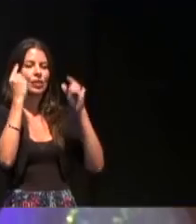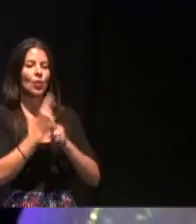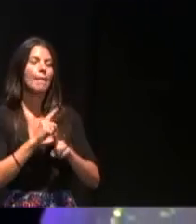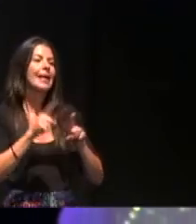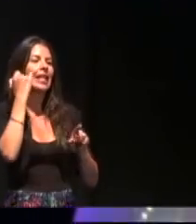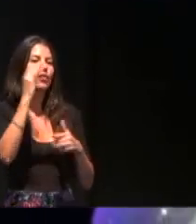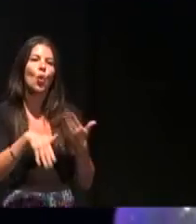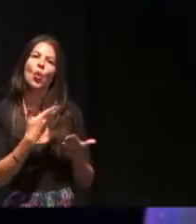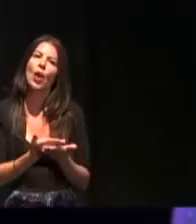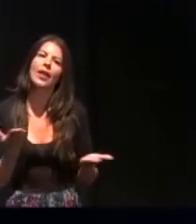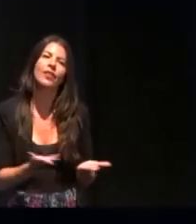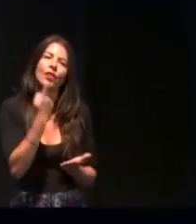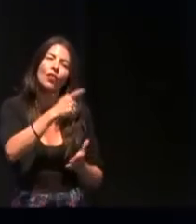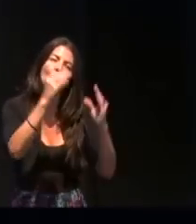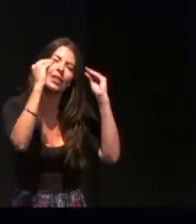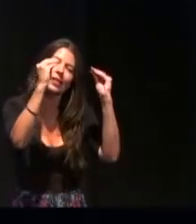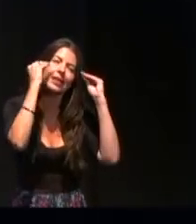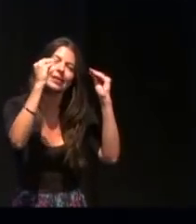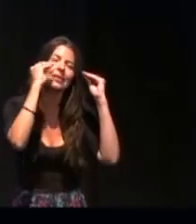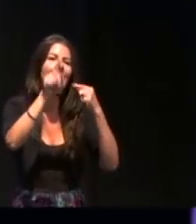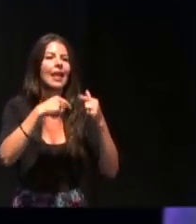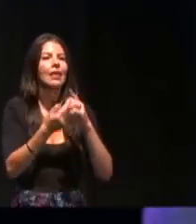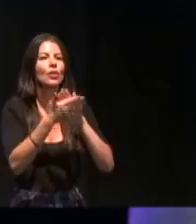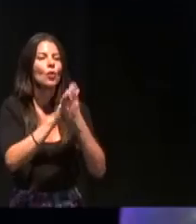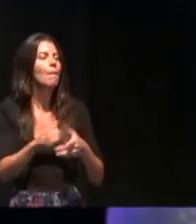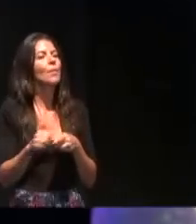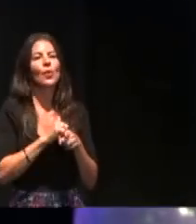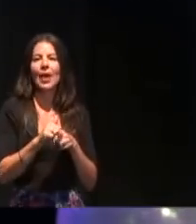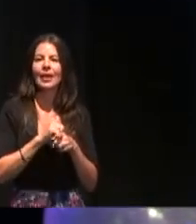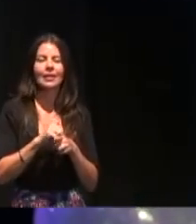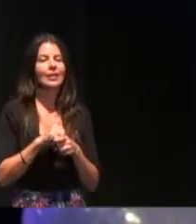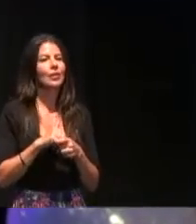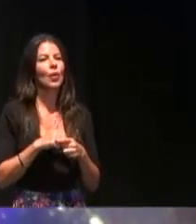But when you come for the teaching and then you come for the practice,